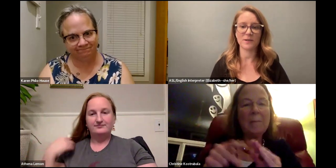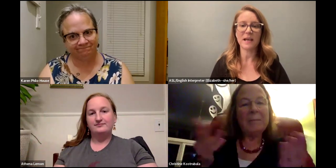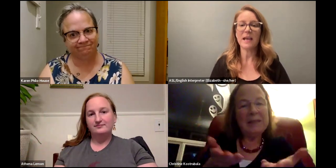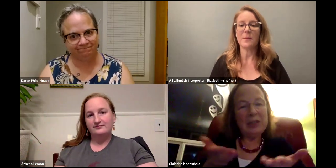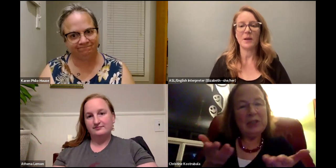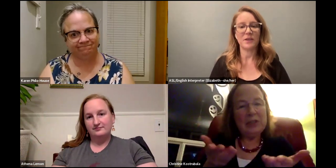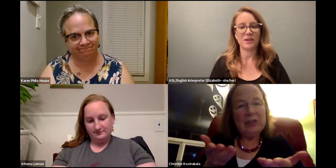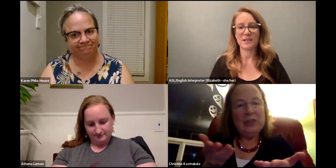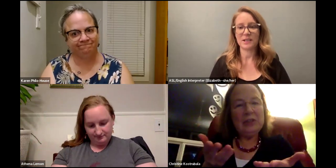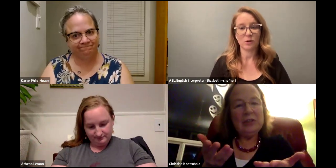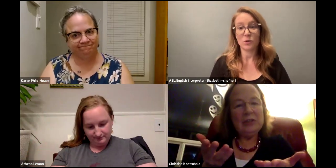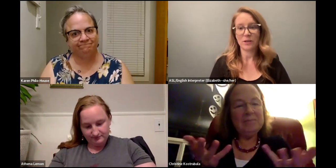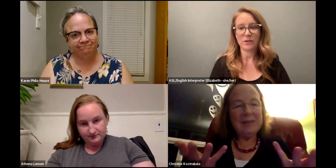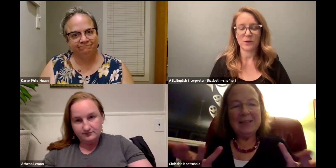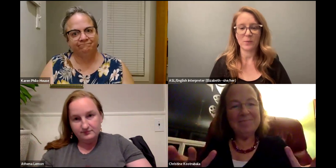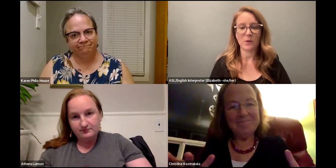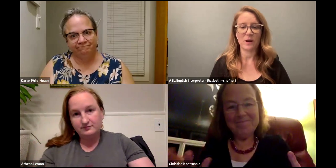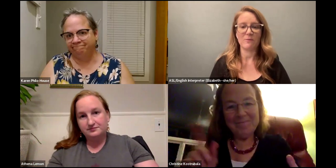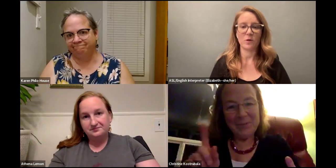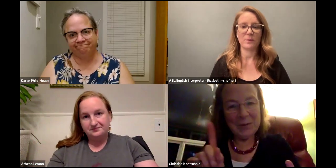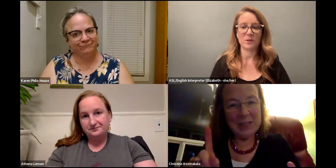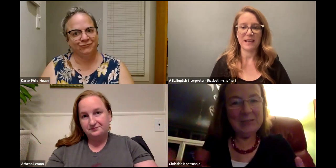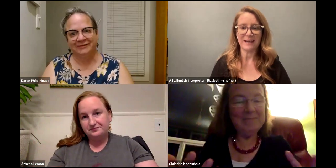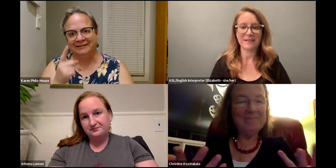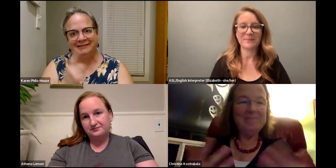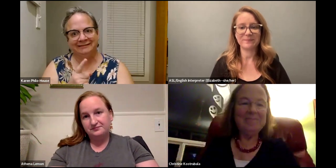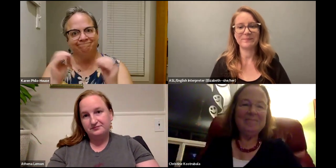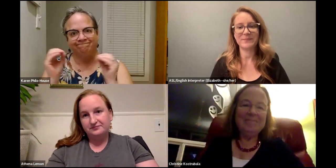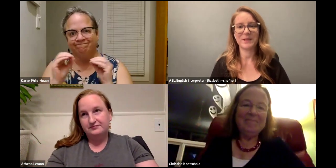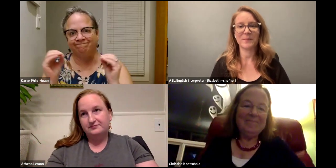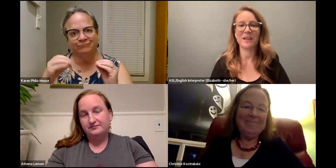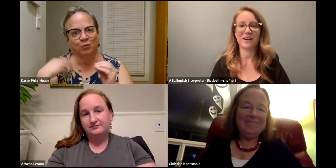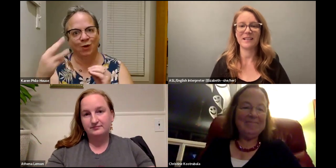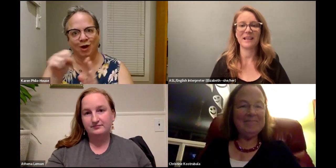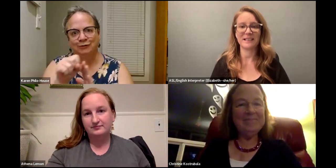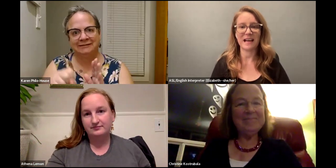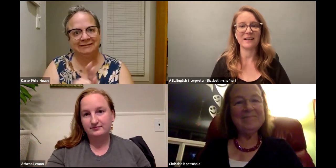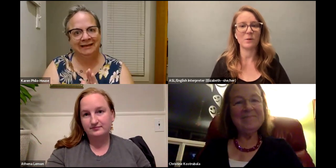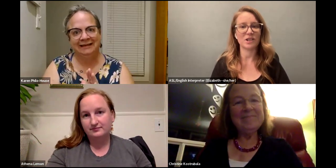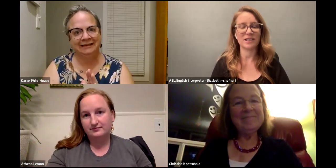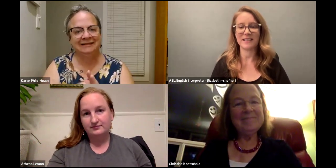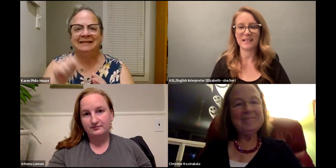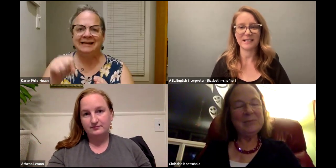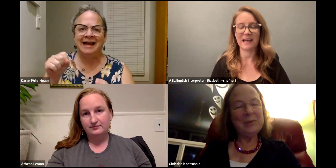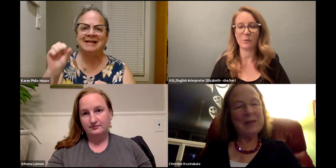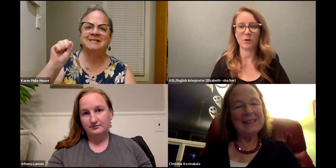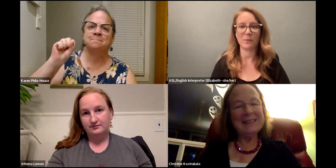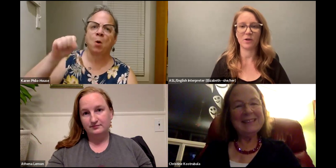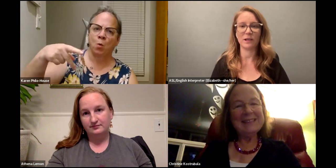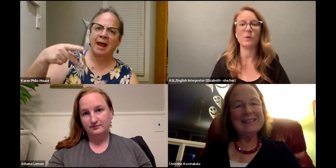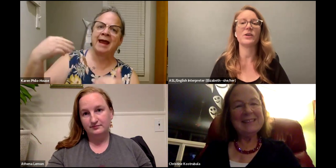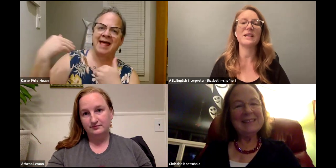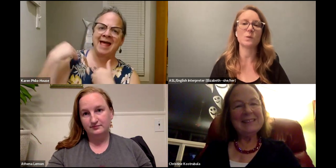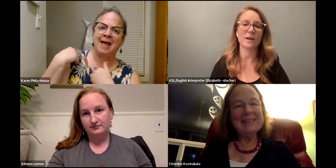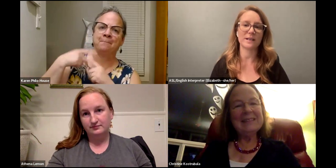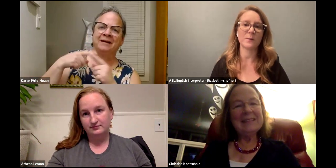become interpreters, but there isn't a local interpreting program for them to attend. So Karen is saying exactly, Washington State doesn't have a